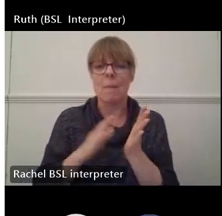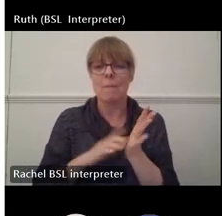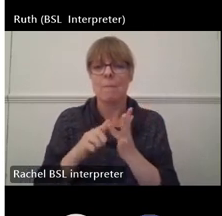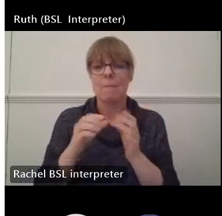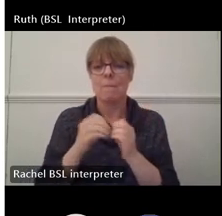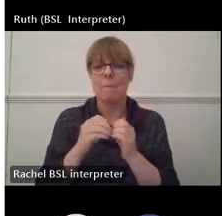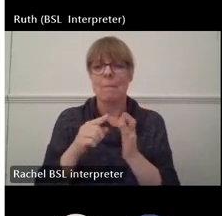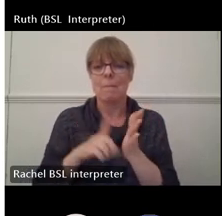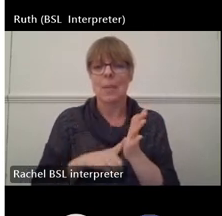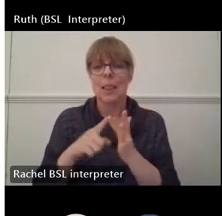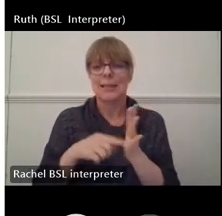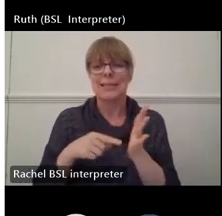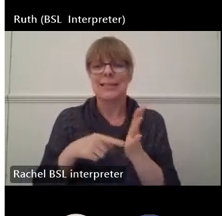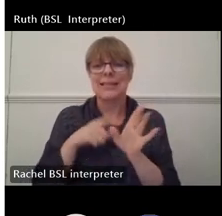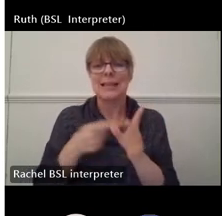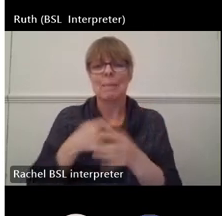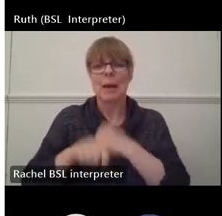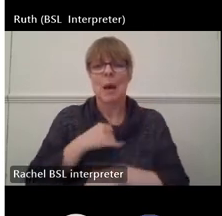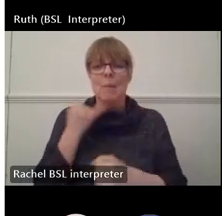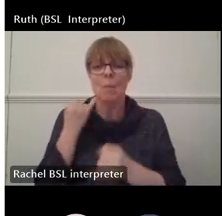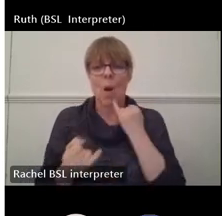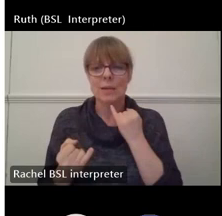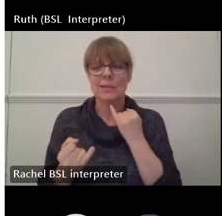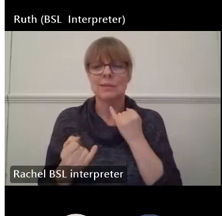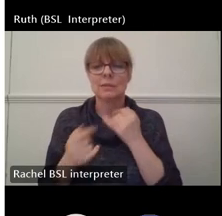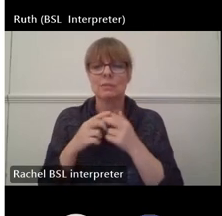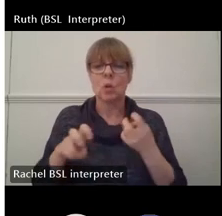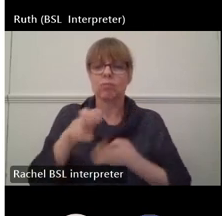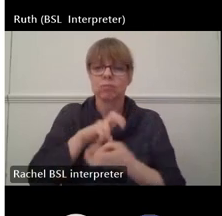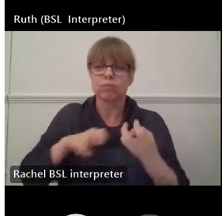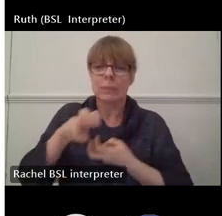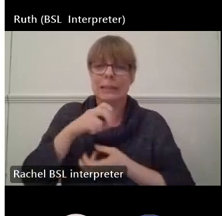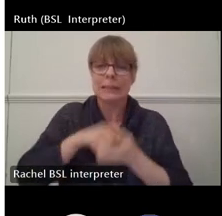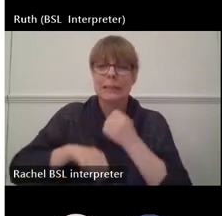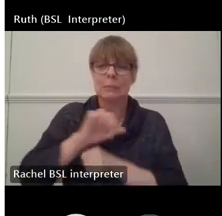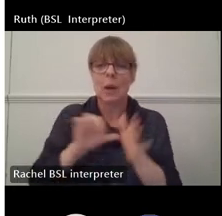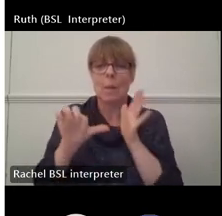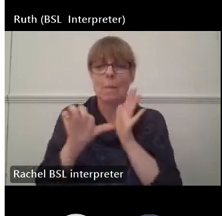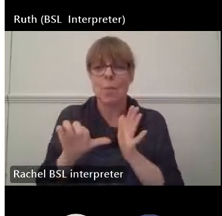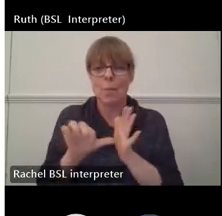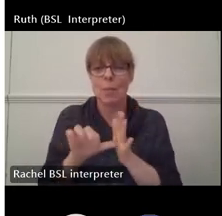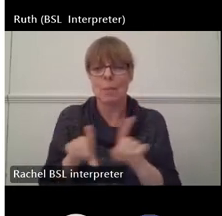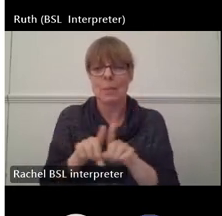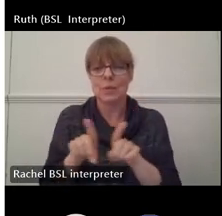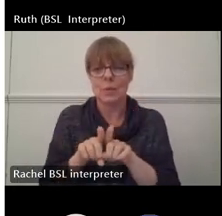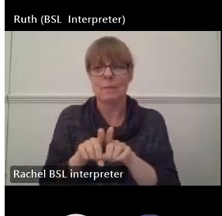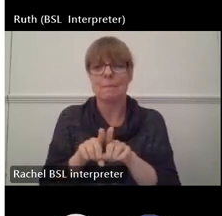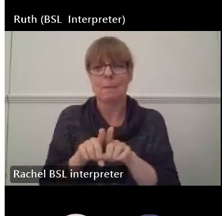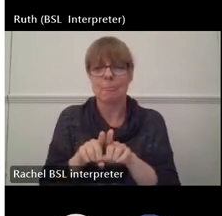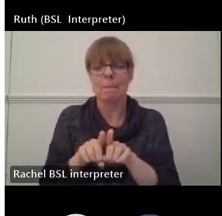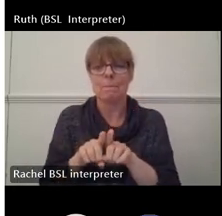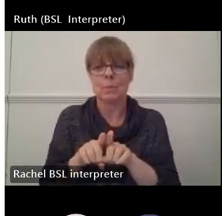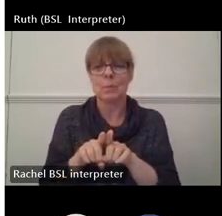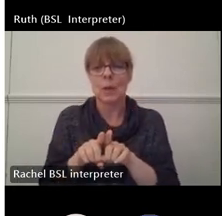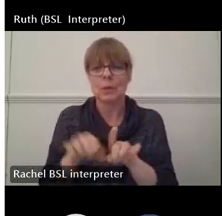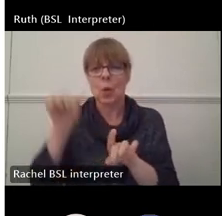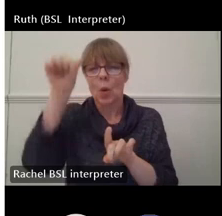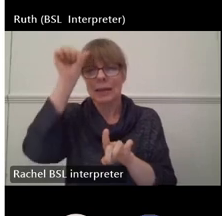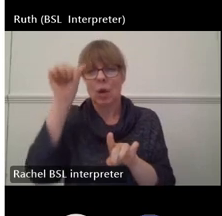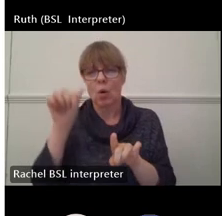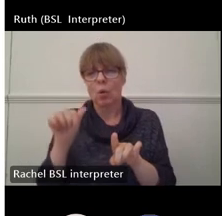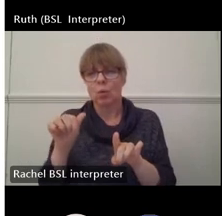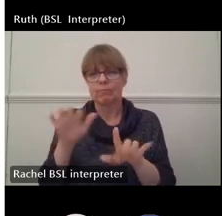some. It's like getting around. So I know roughly what, when I can and can't, it's sort